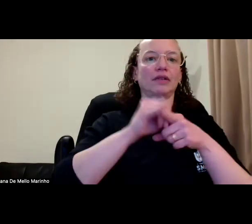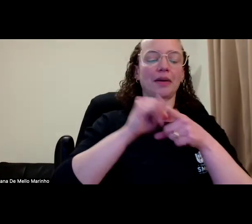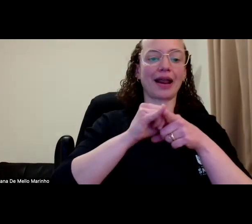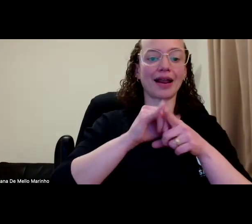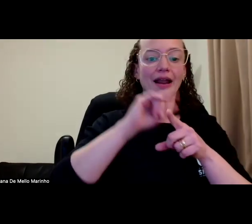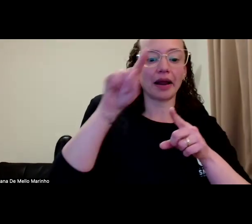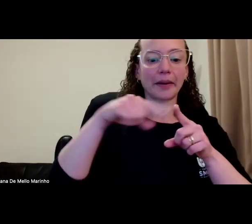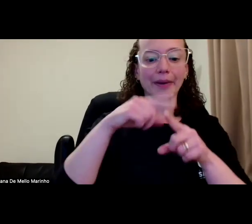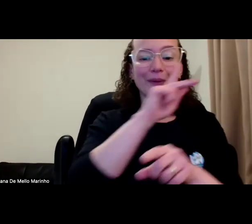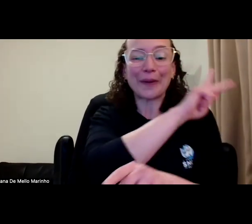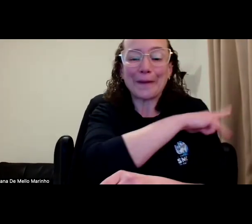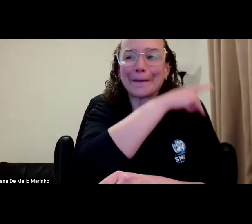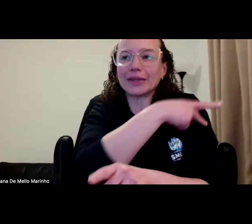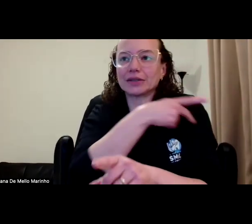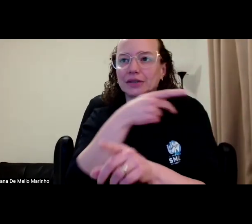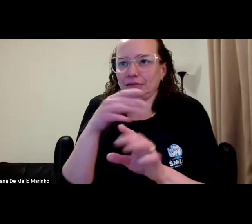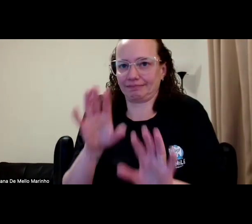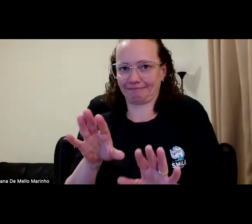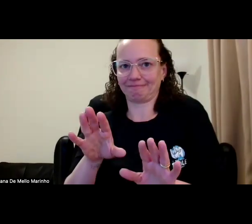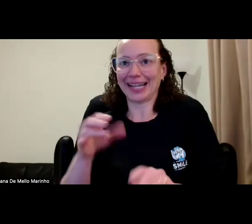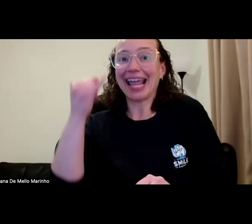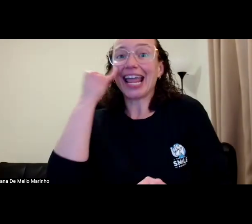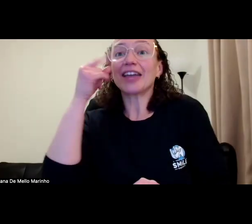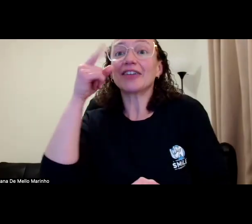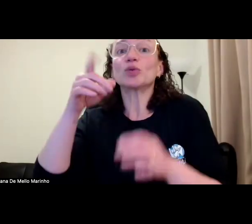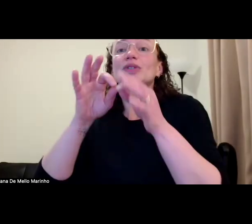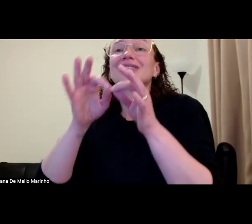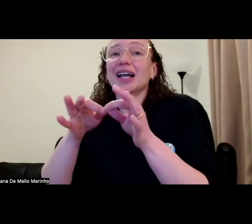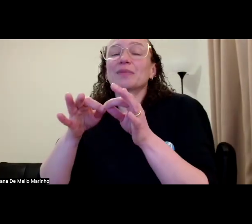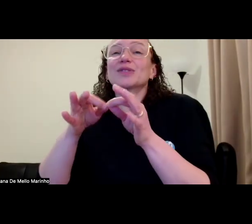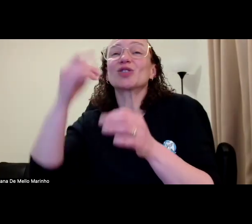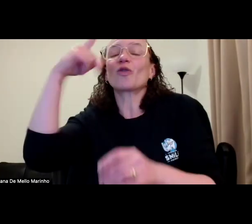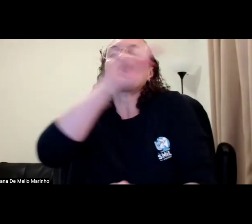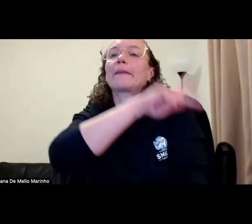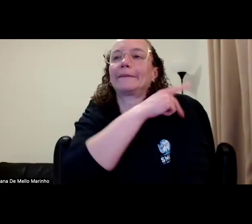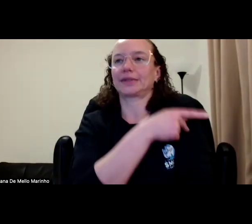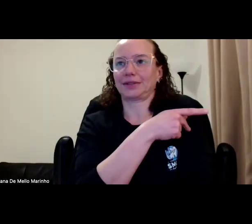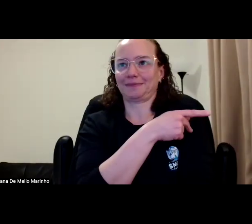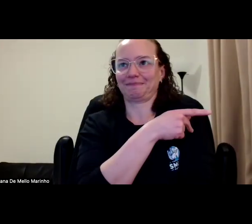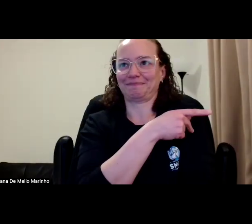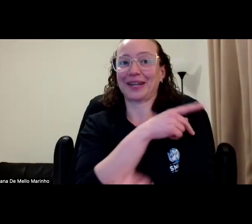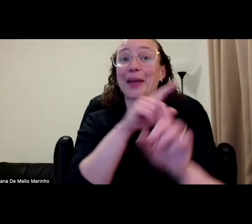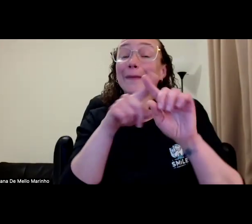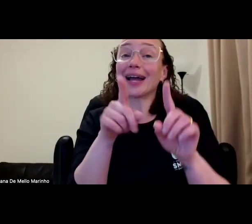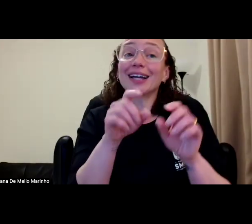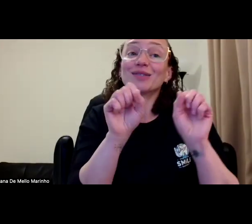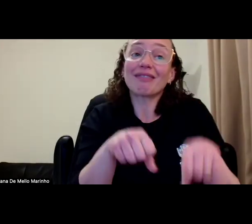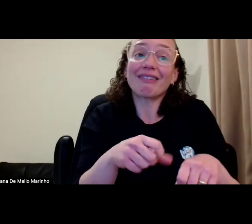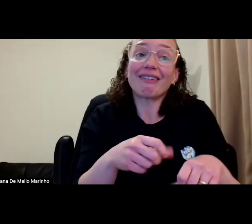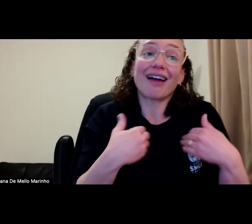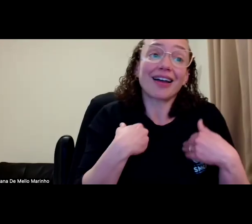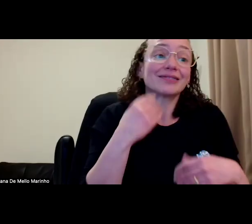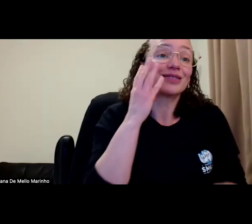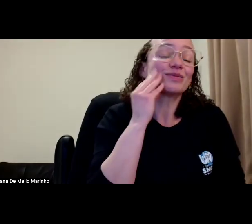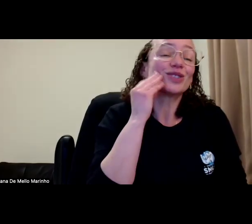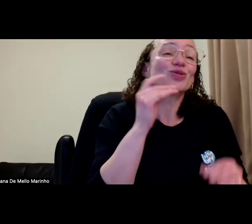So I've explained a lot about the terminology here from the patient's side. So if you're interpreting for a patient,